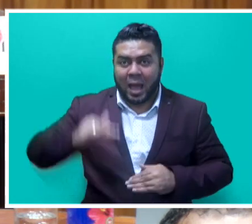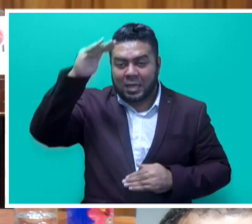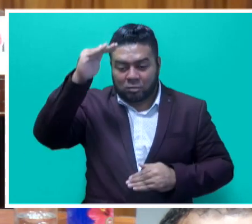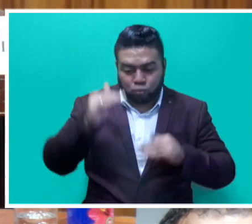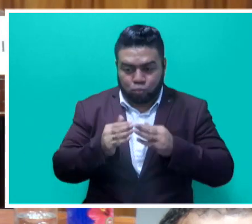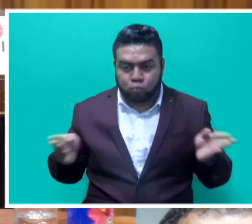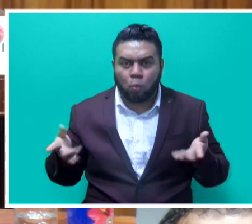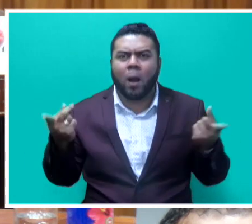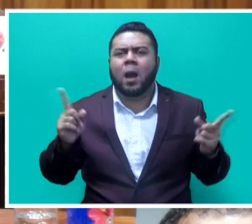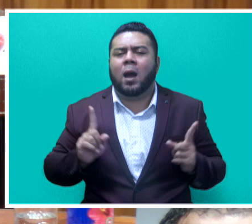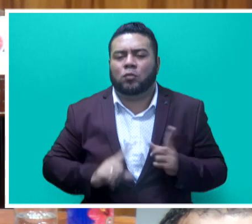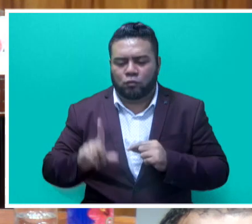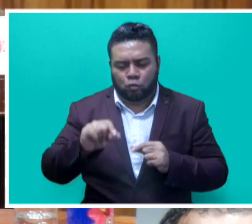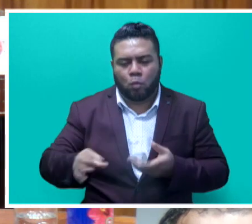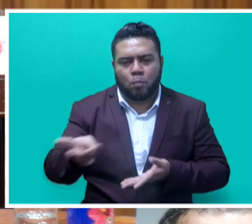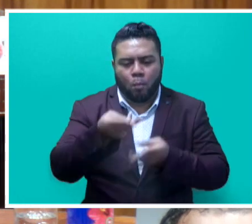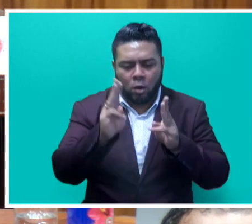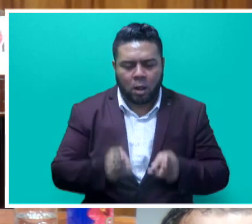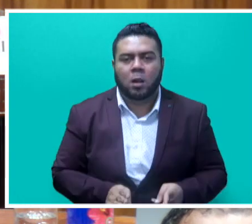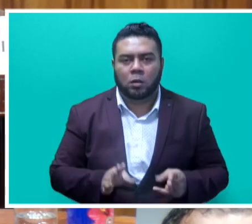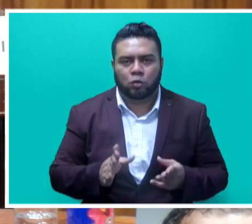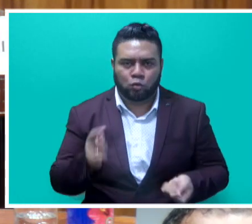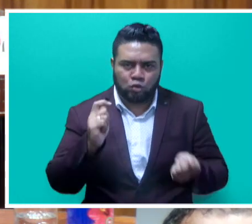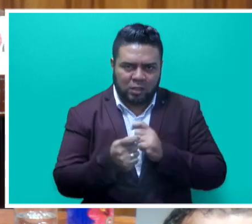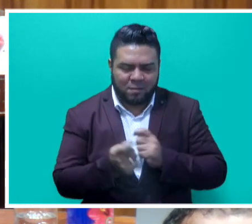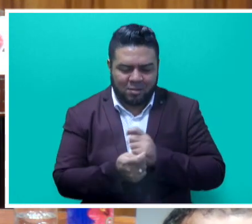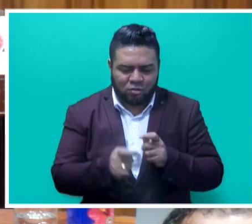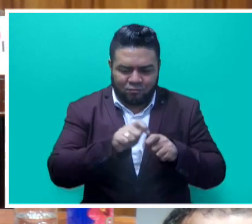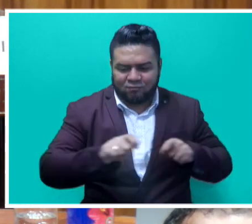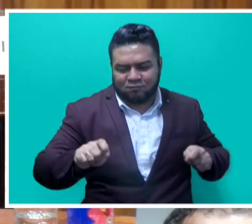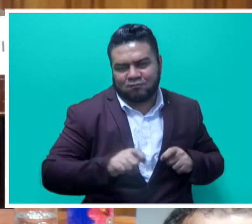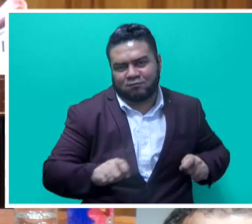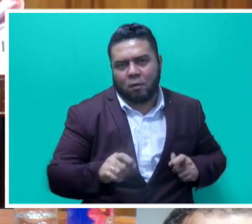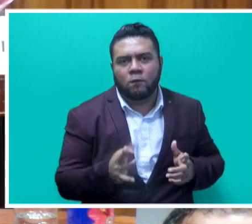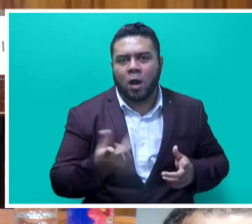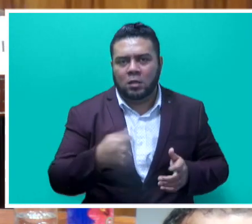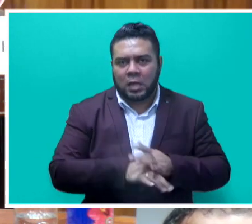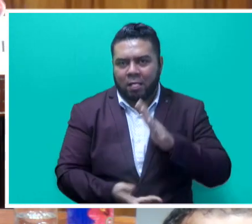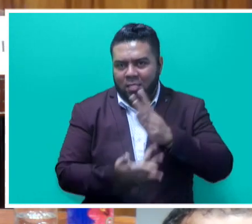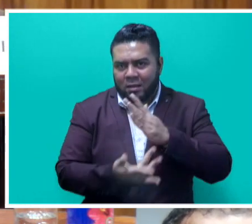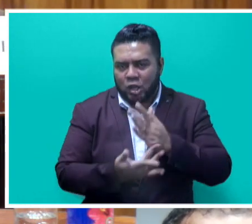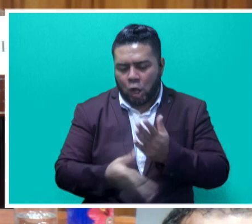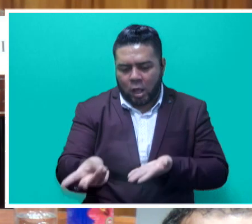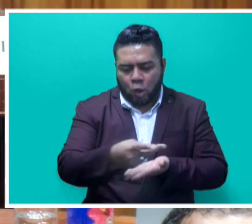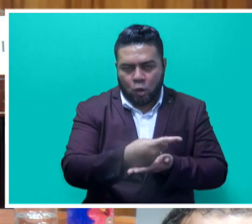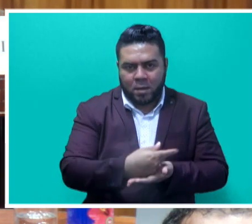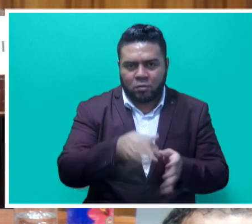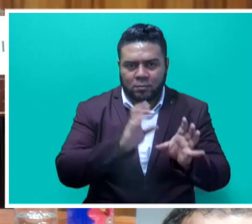datum and geoid model, transformation parameters, standards, technical and documentation,